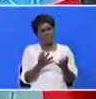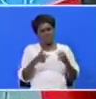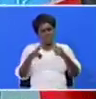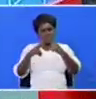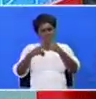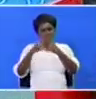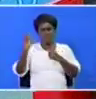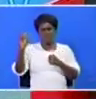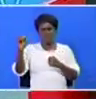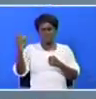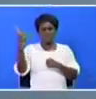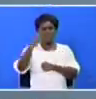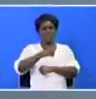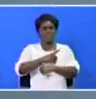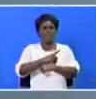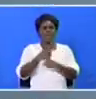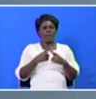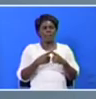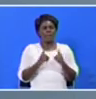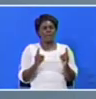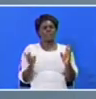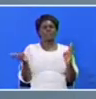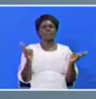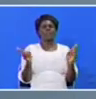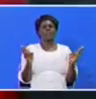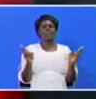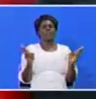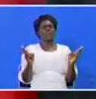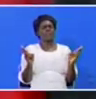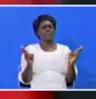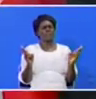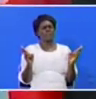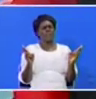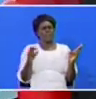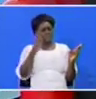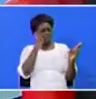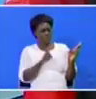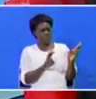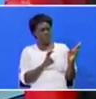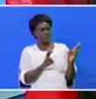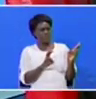can do this except Algurar. But the preparedness and the readiness, you see, we think they're putting the